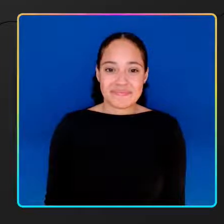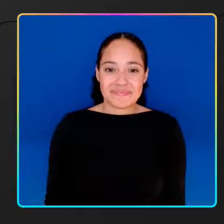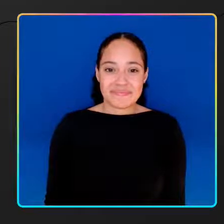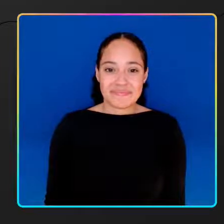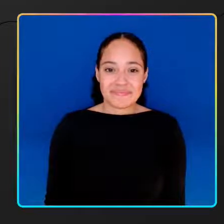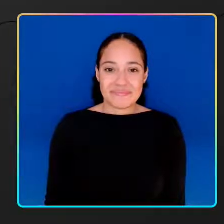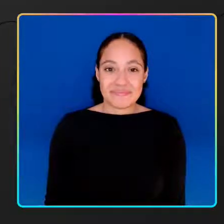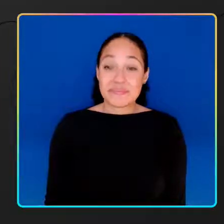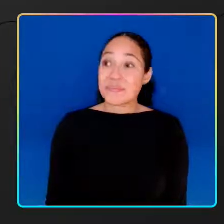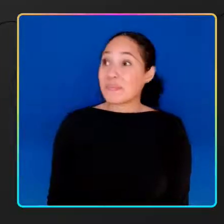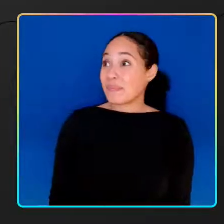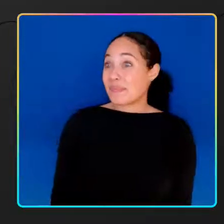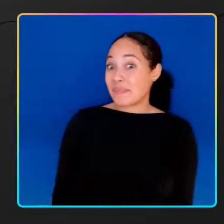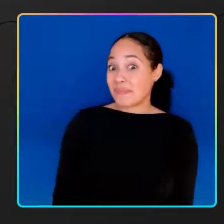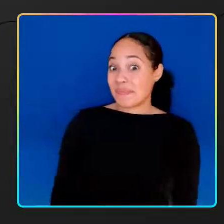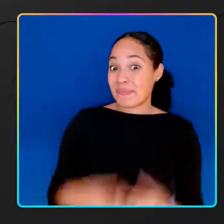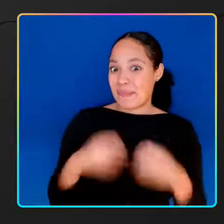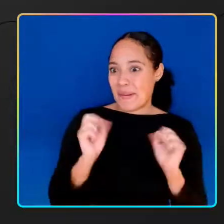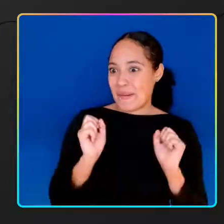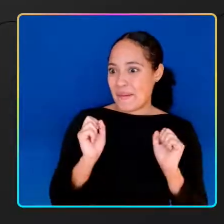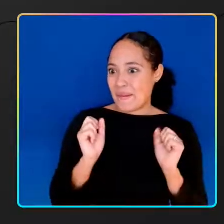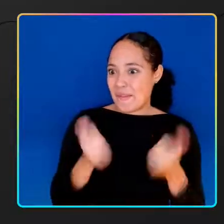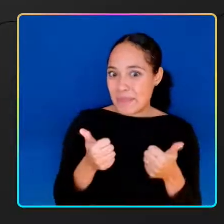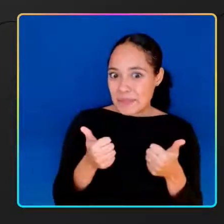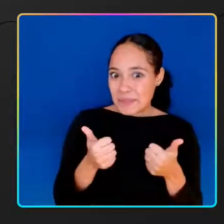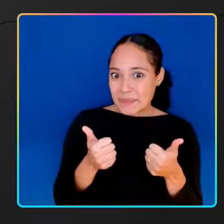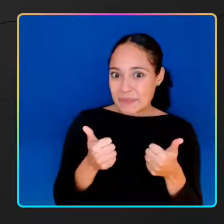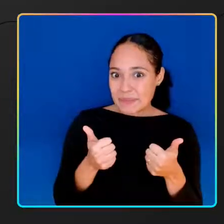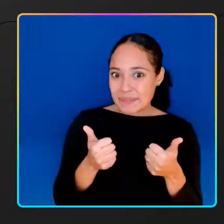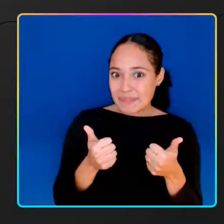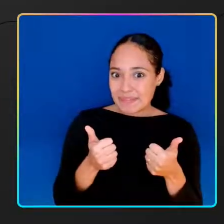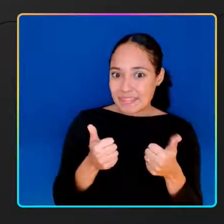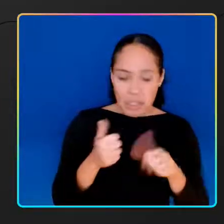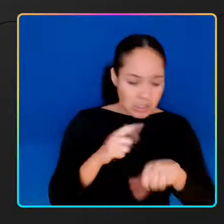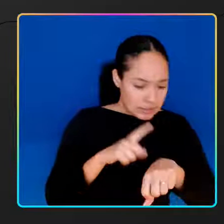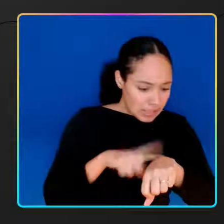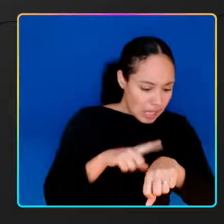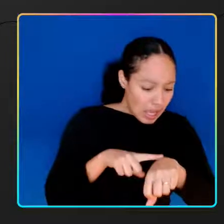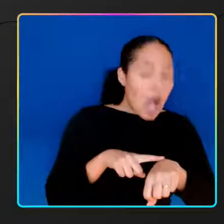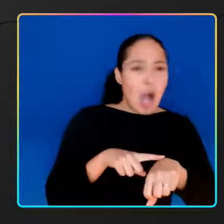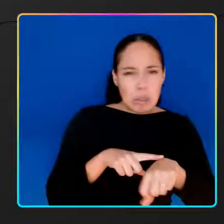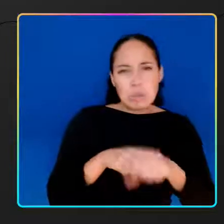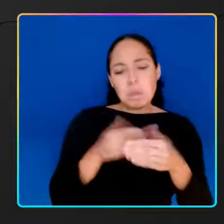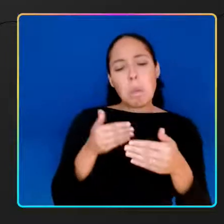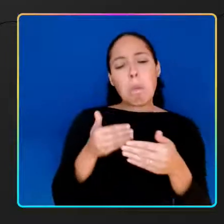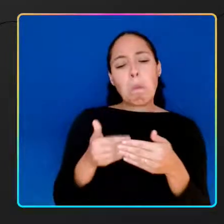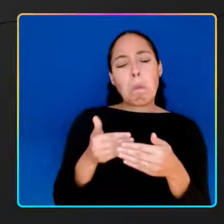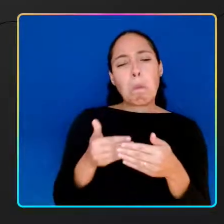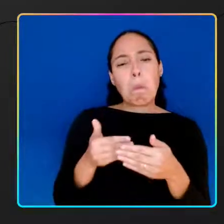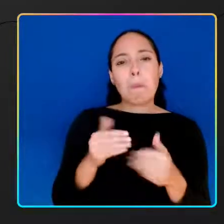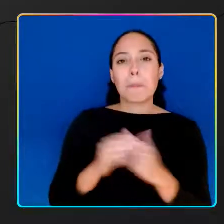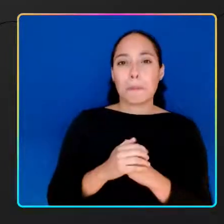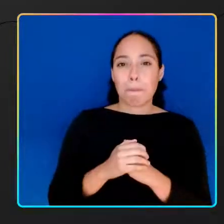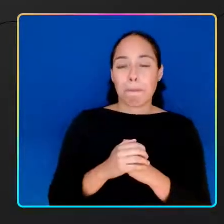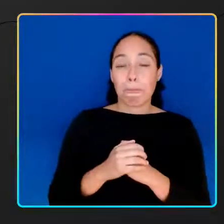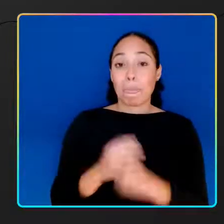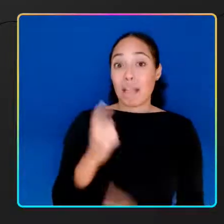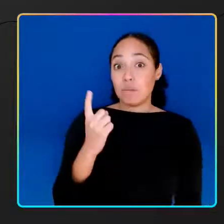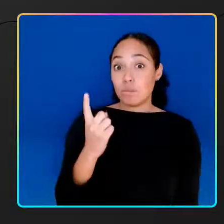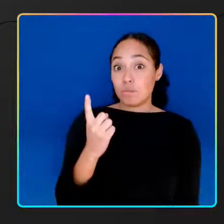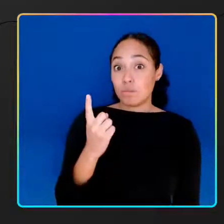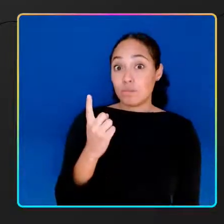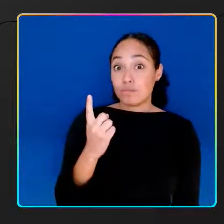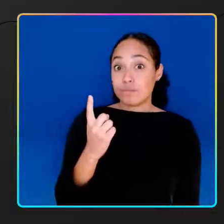Okay, so we've got a couple of minutes left, Henk. One of the interesting pieces, we normally